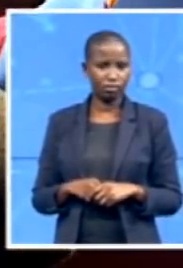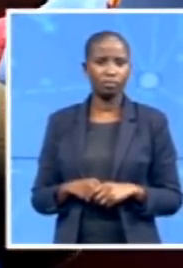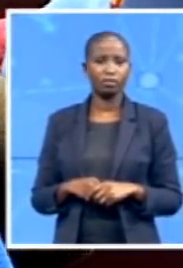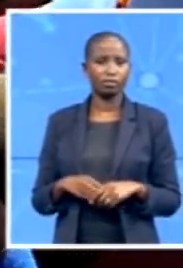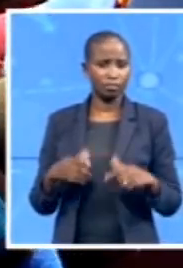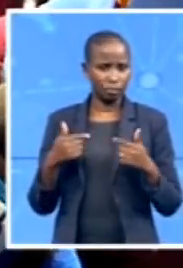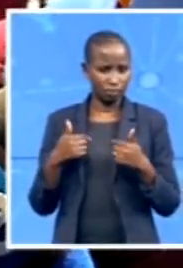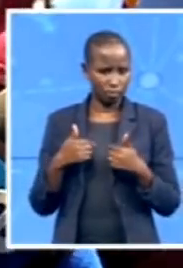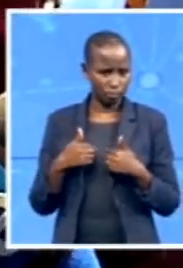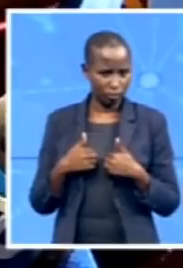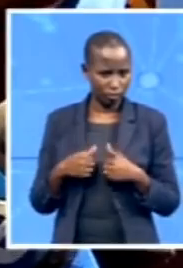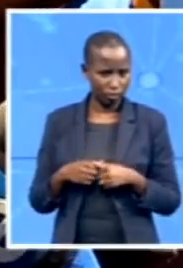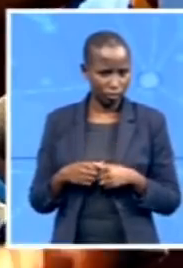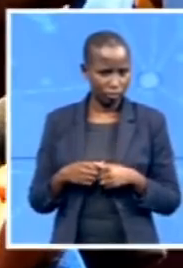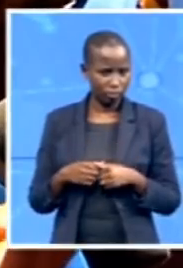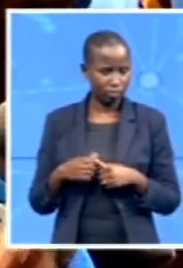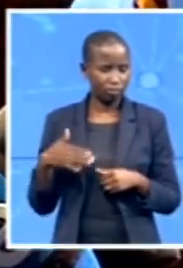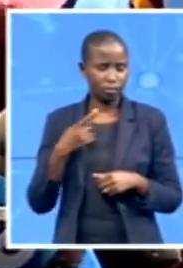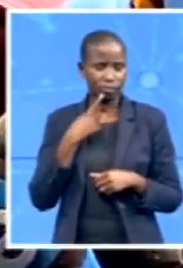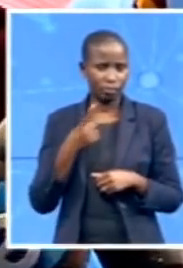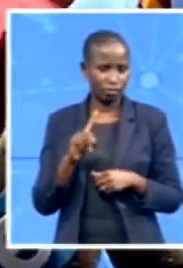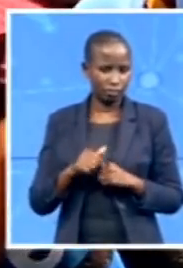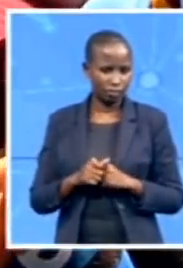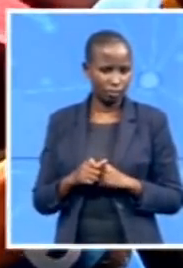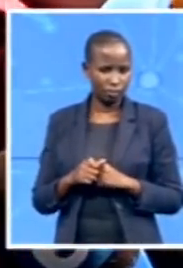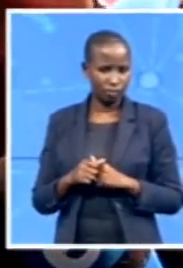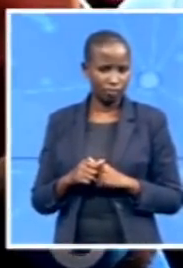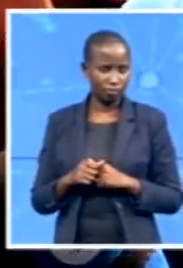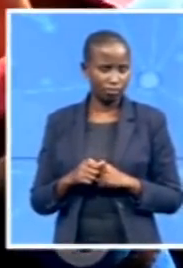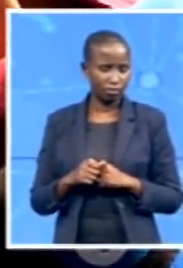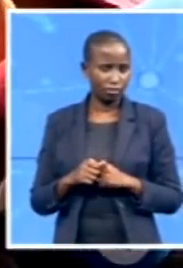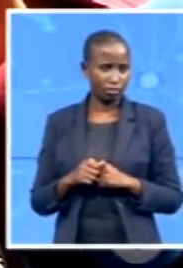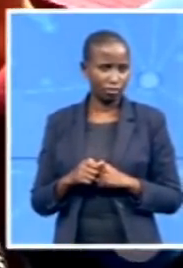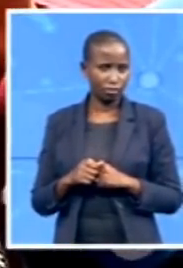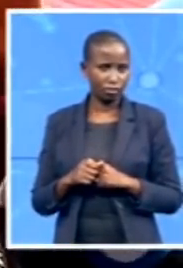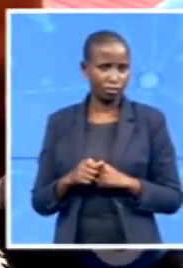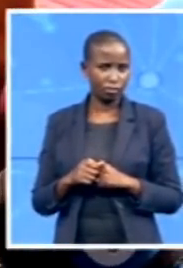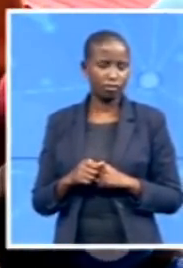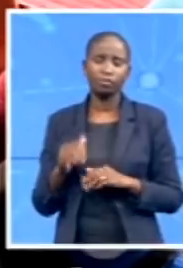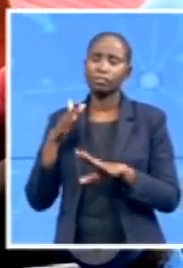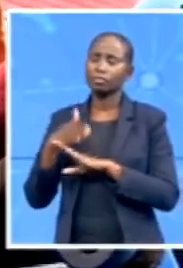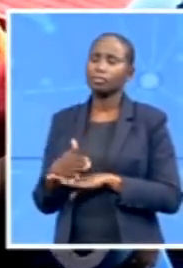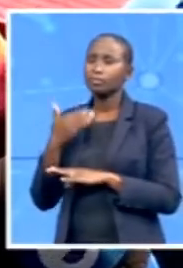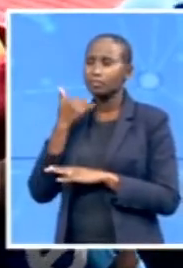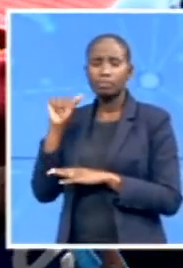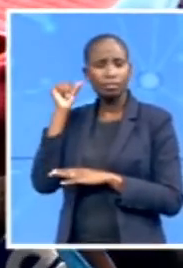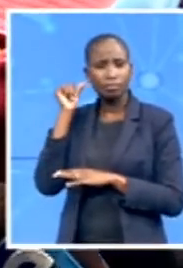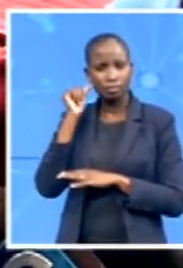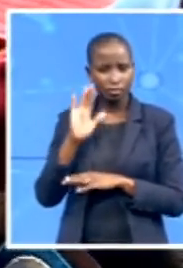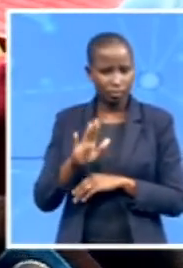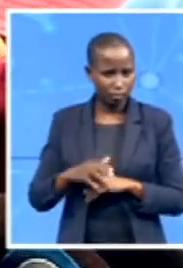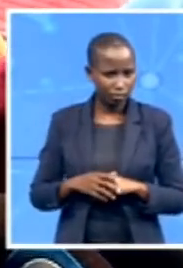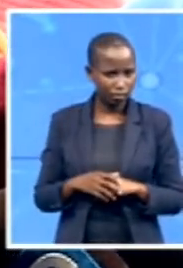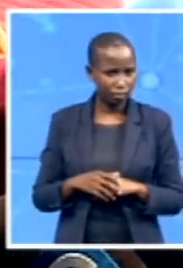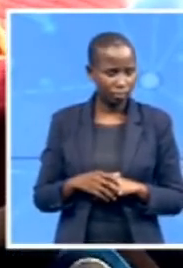that. Please keep quiet. You can't hear now. Can you see? Because I'm making noise. the amount of melanin in my skin should not play a significant